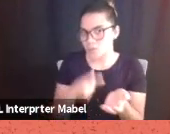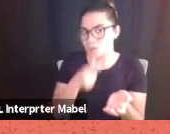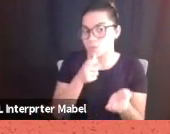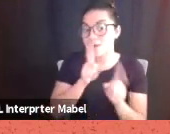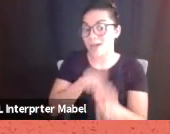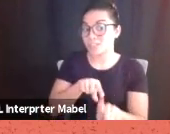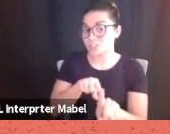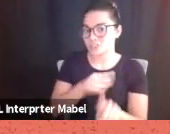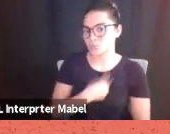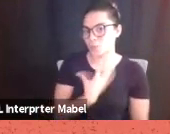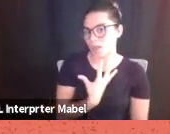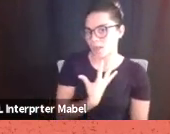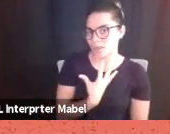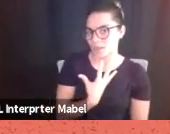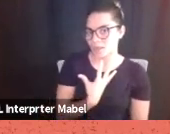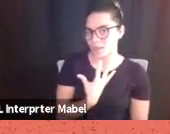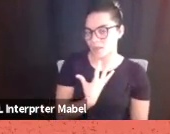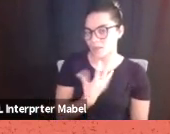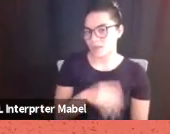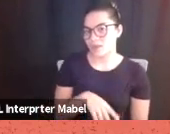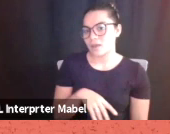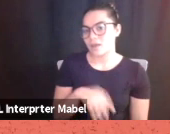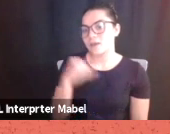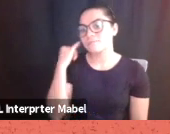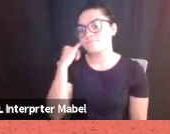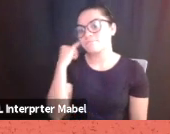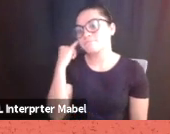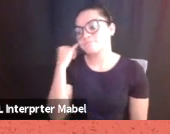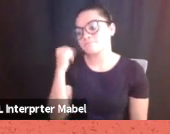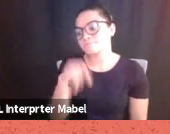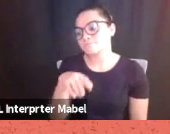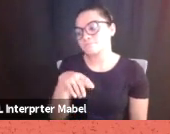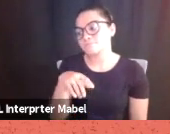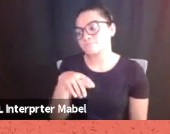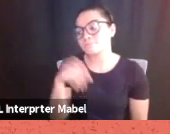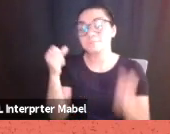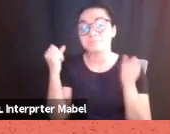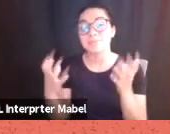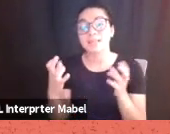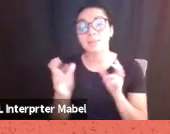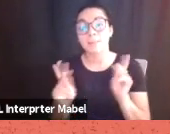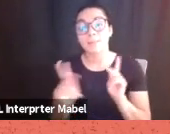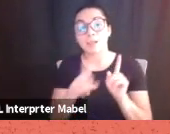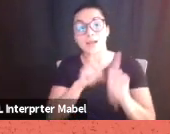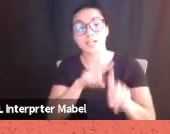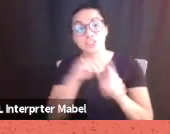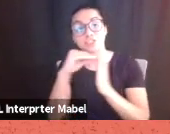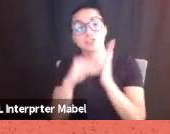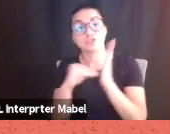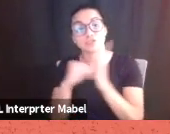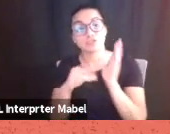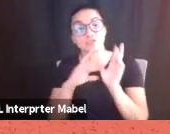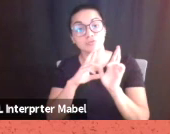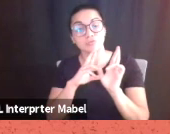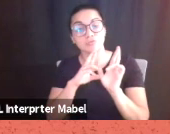If a lot of your if a lot of your respondents are white, you're going to have a survey that